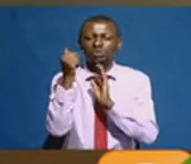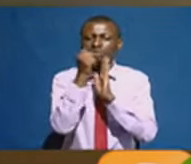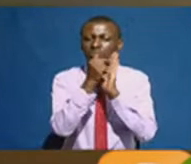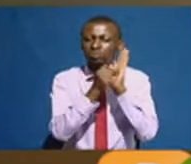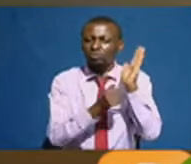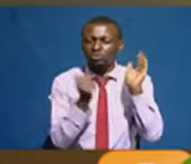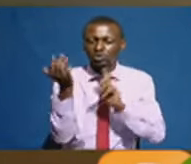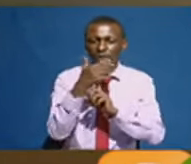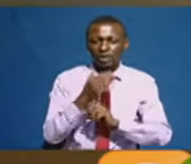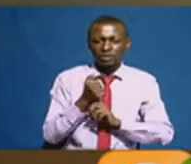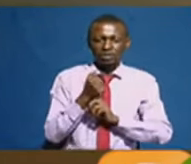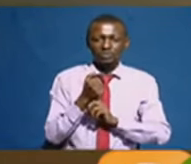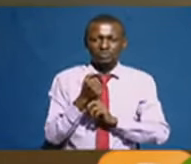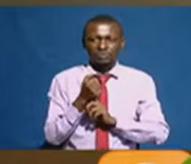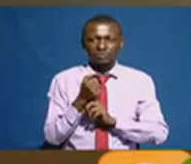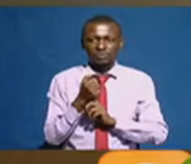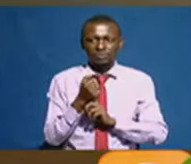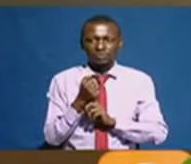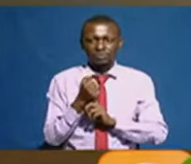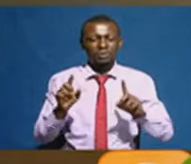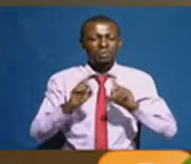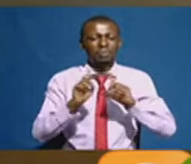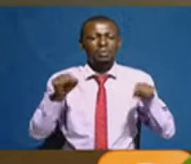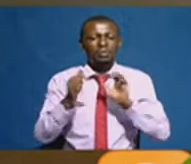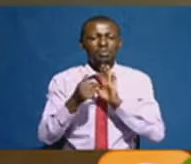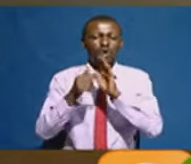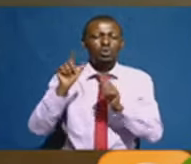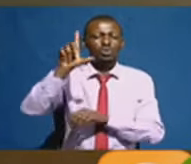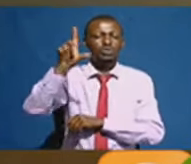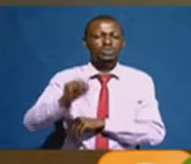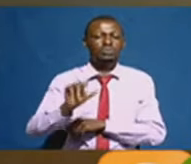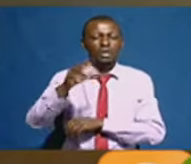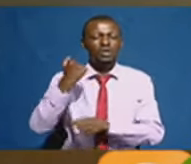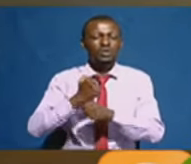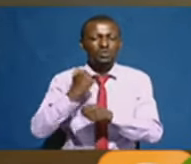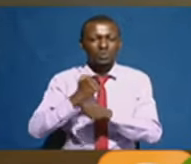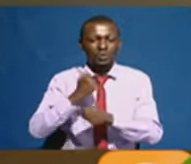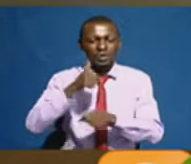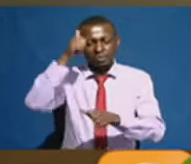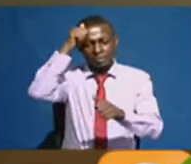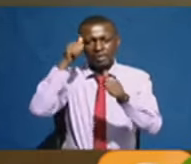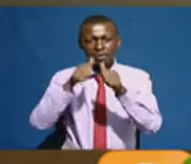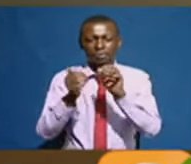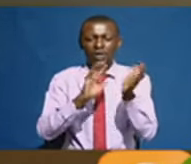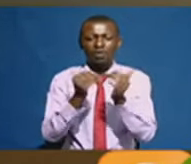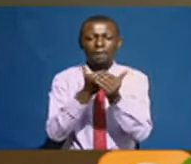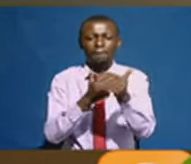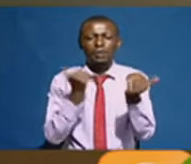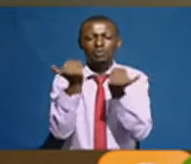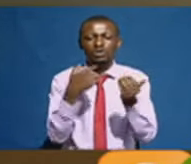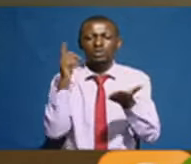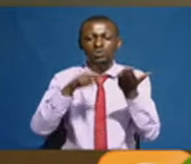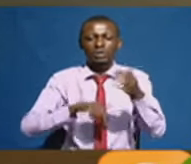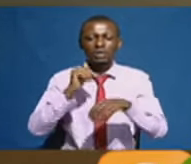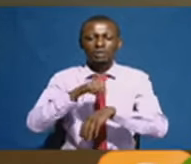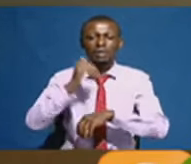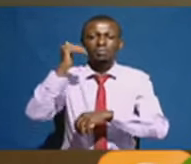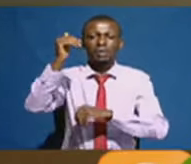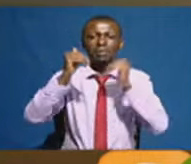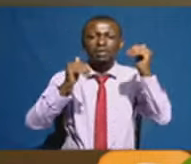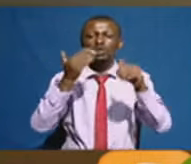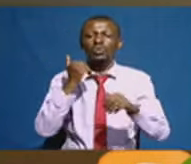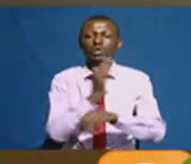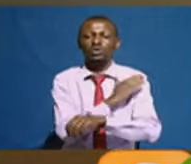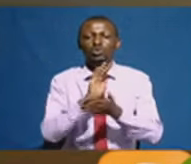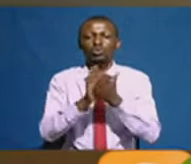point. So you almost unapuuza what they've done. And I keep remembering how when we were children used to say, ukikuwa mkubwa unataka kuwa daktari. When we